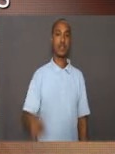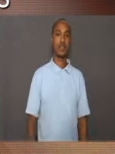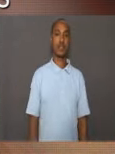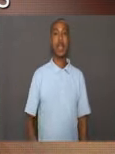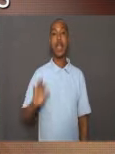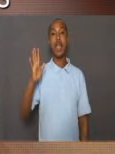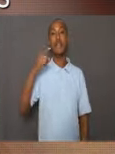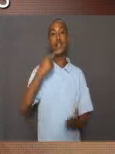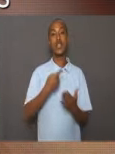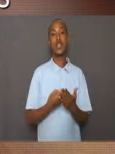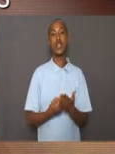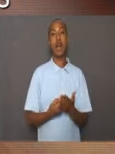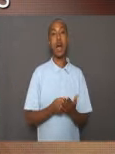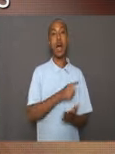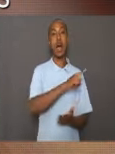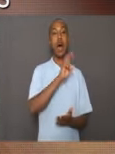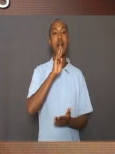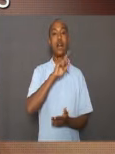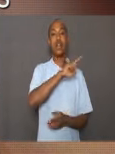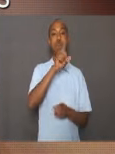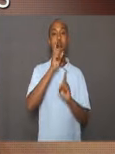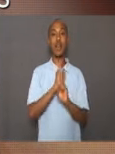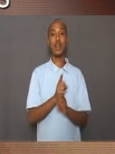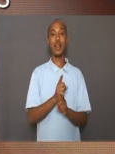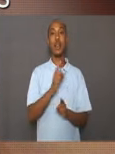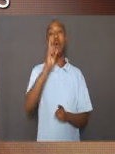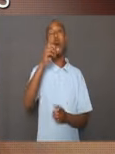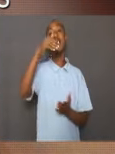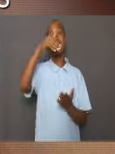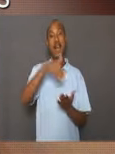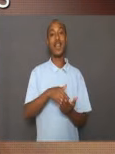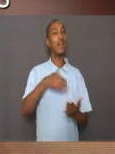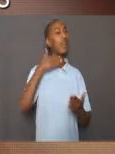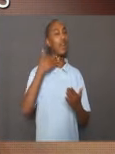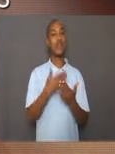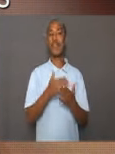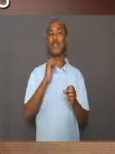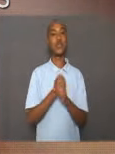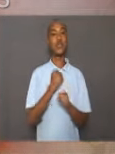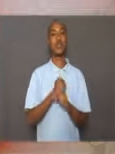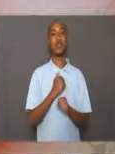If these were your answers, once again, great job.